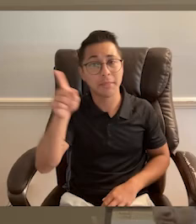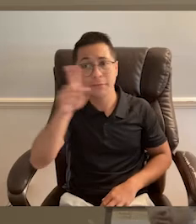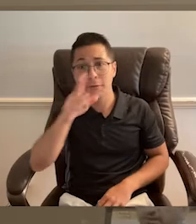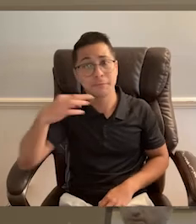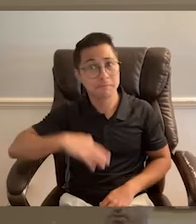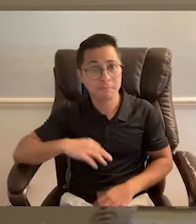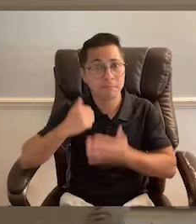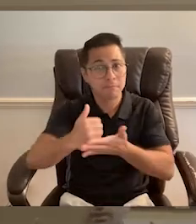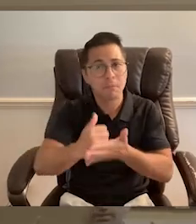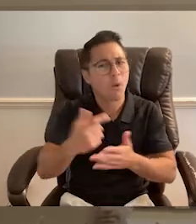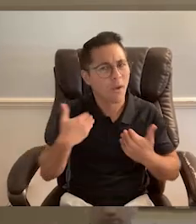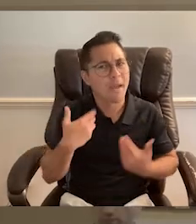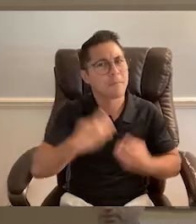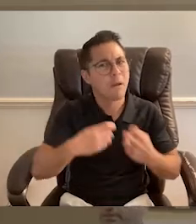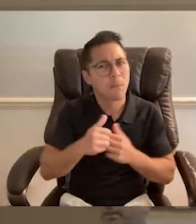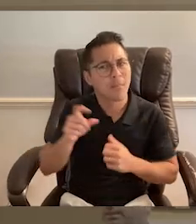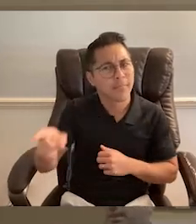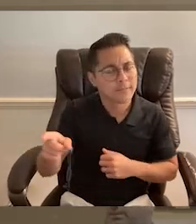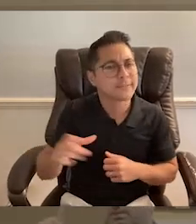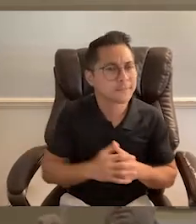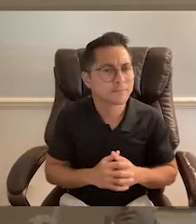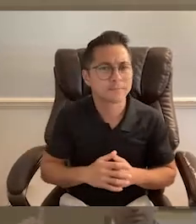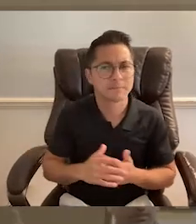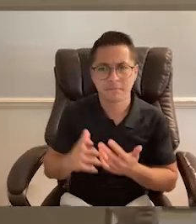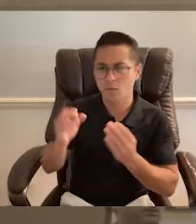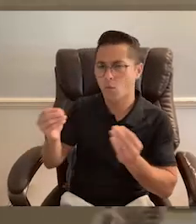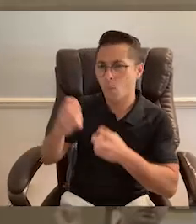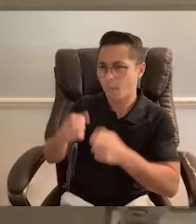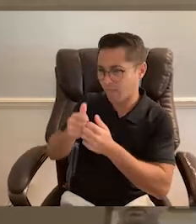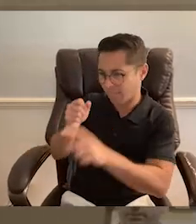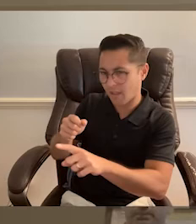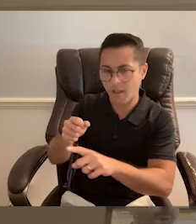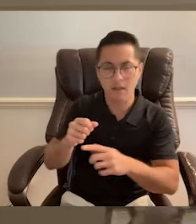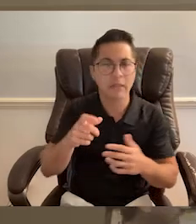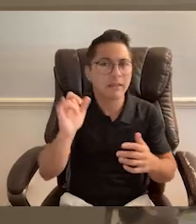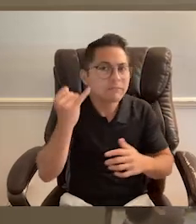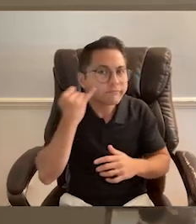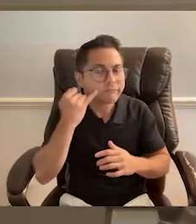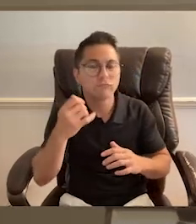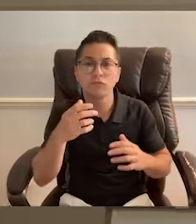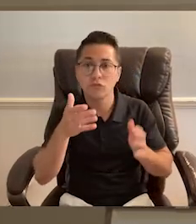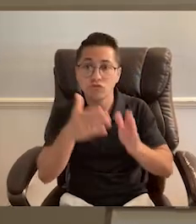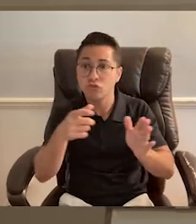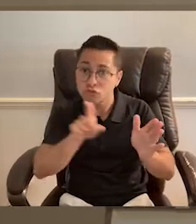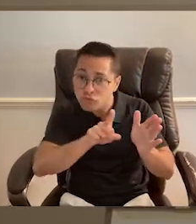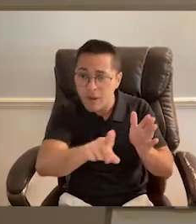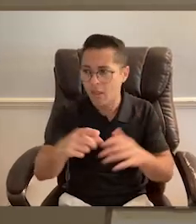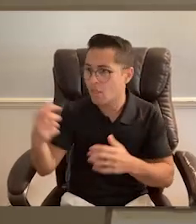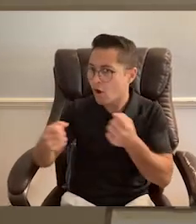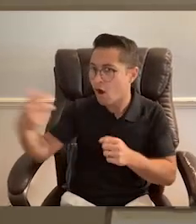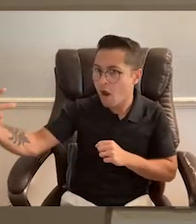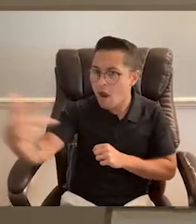a camera. So you can, whoever is looking at these cameras, you can see 360 degrees around the person, okay? And the person